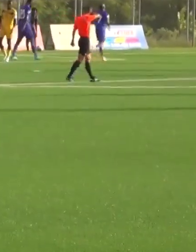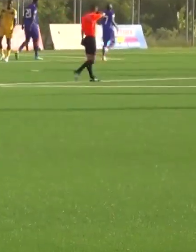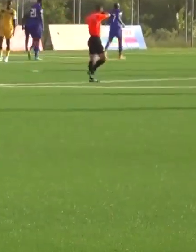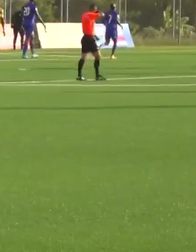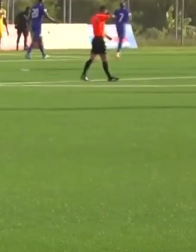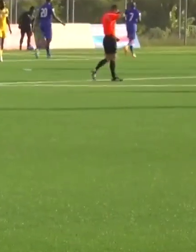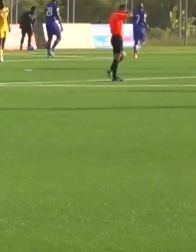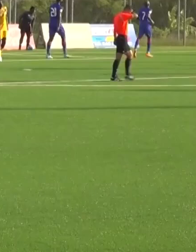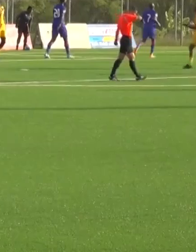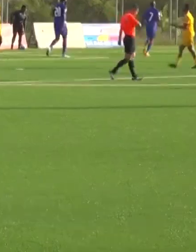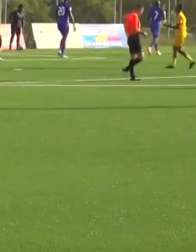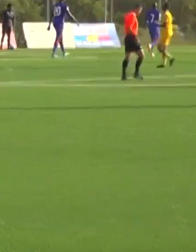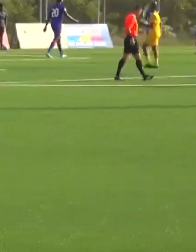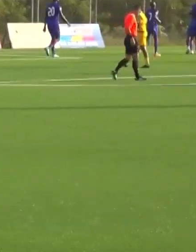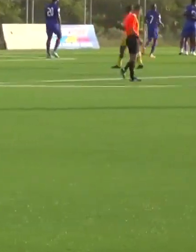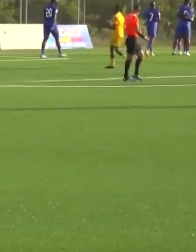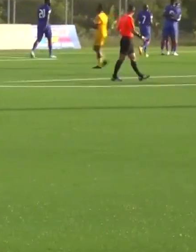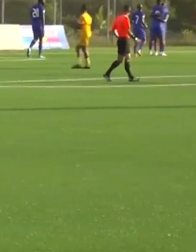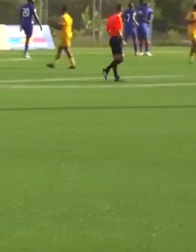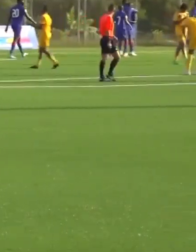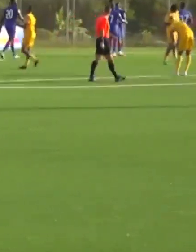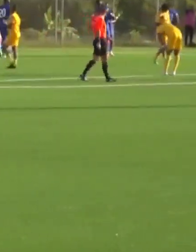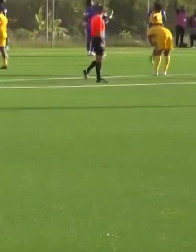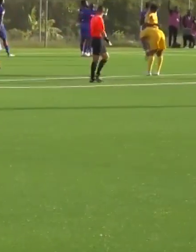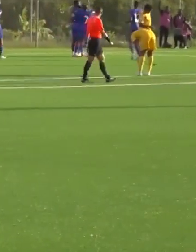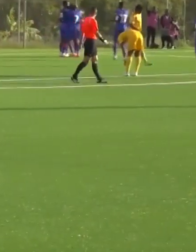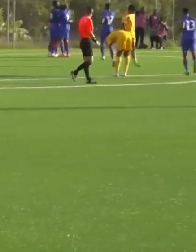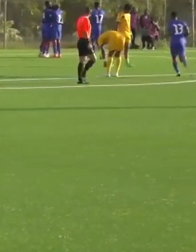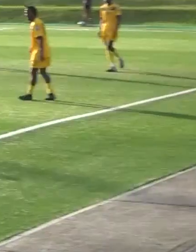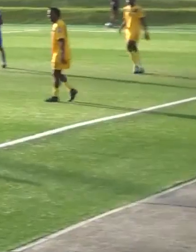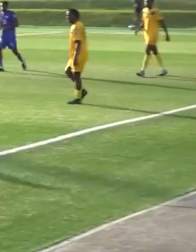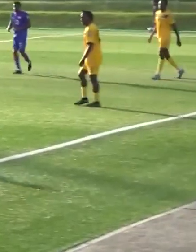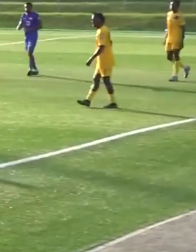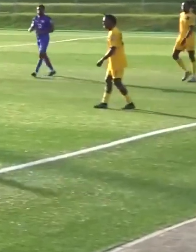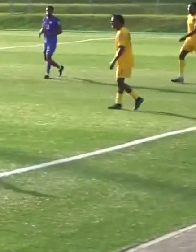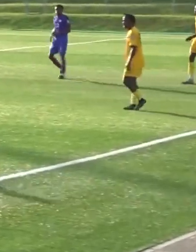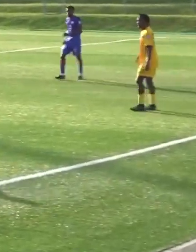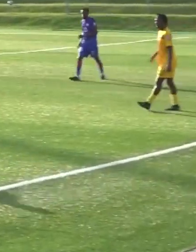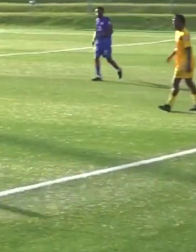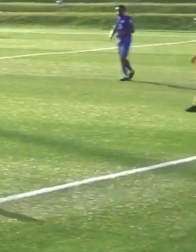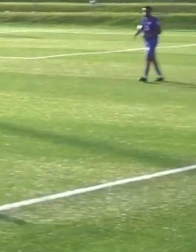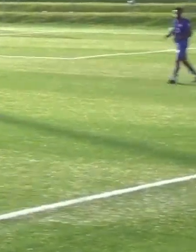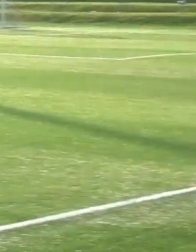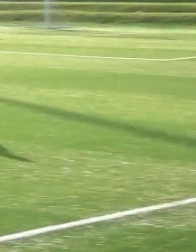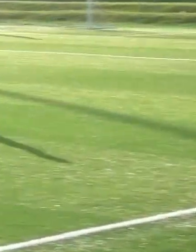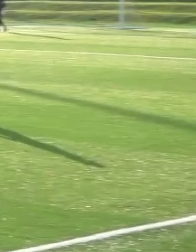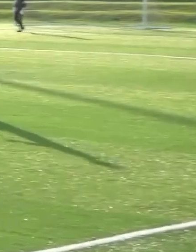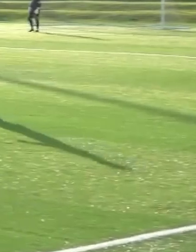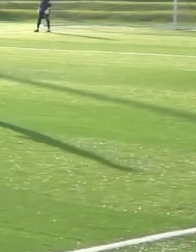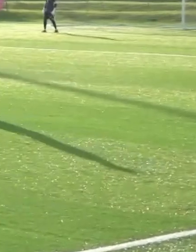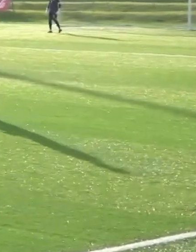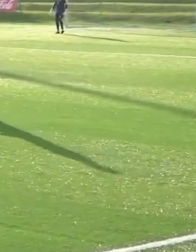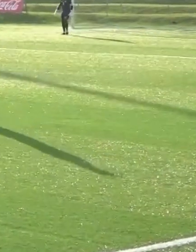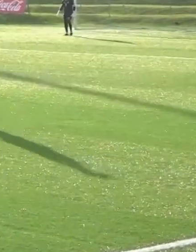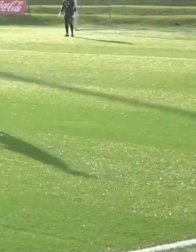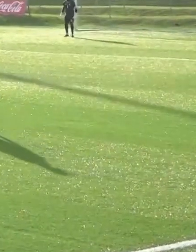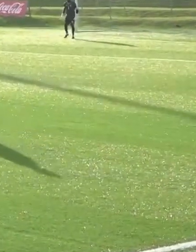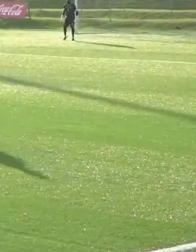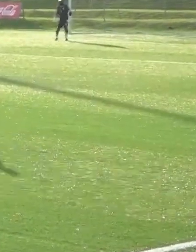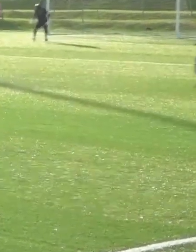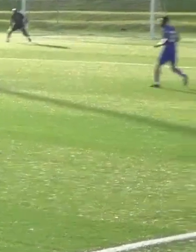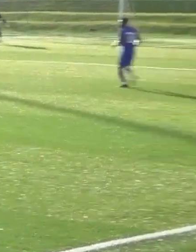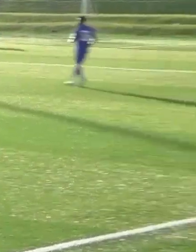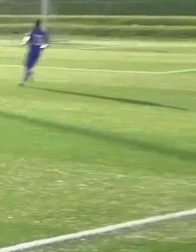at the near post. Barbados 0, Haiti 1. Having conceded first, Barbados now looked up for the challenge.